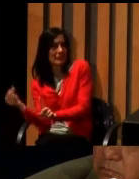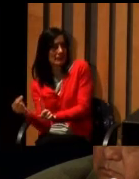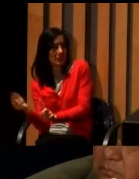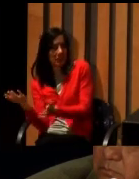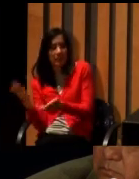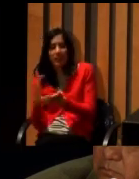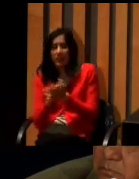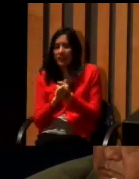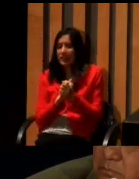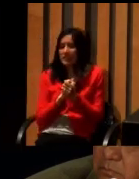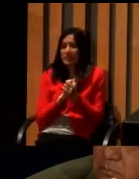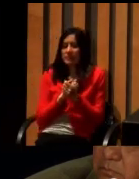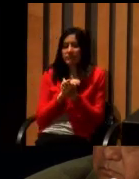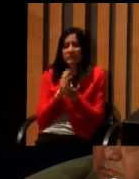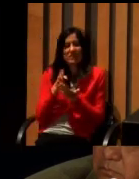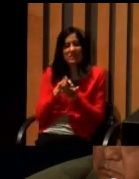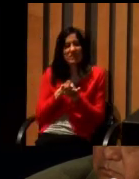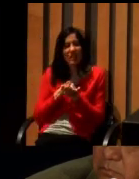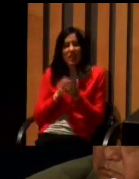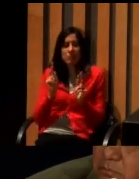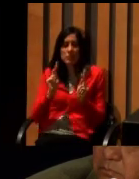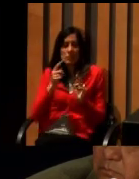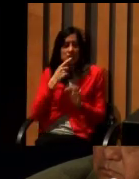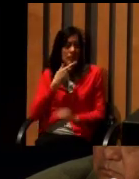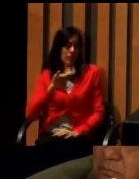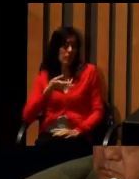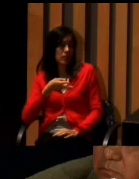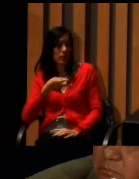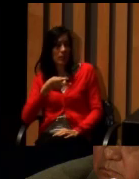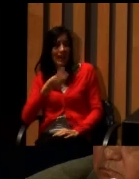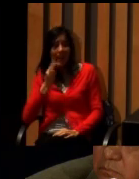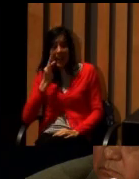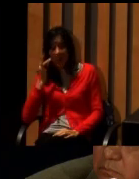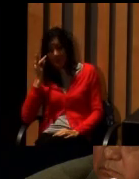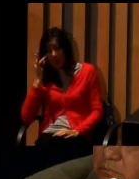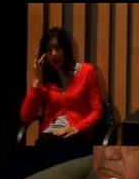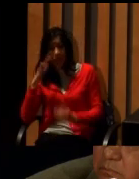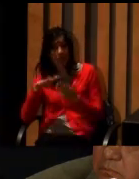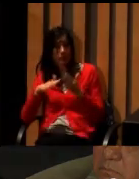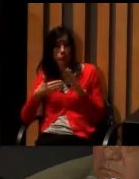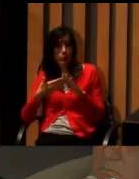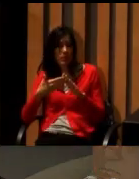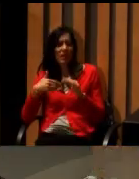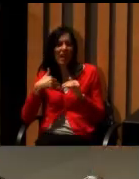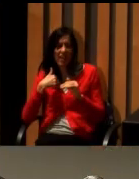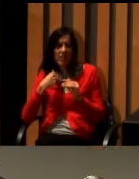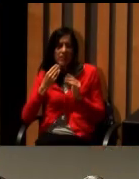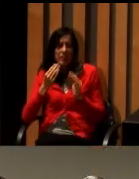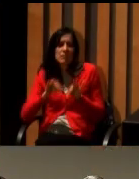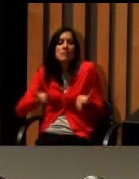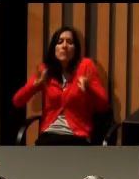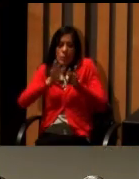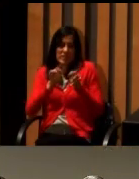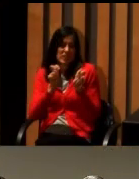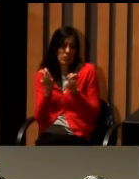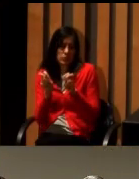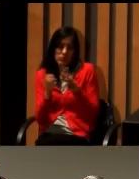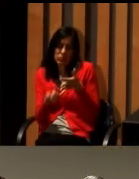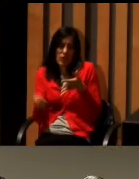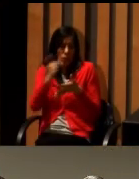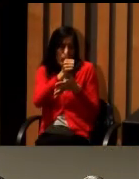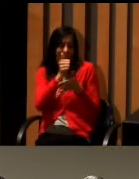on and off again that there are bigger issues in the Native American community that they need to worry